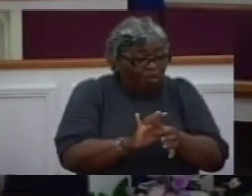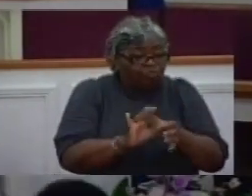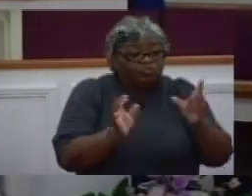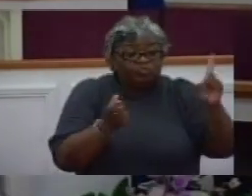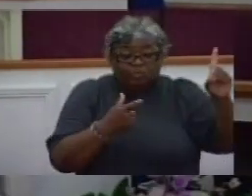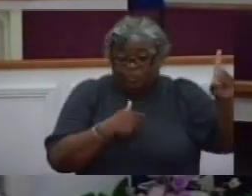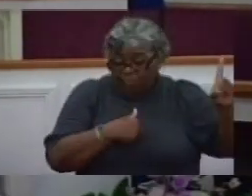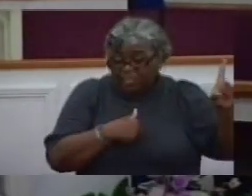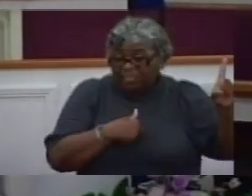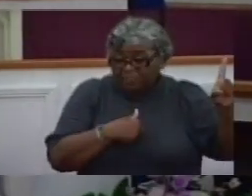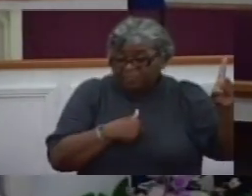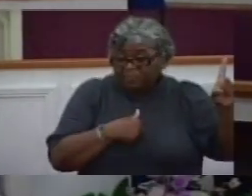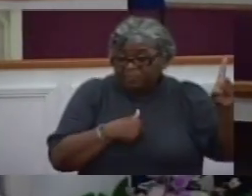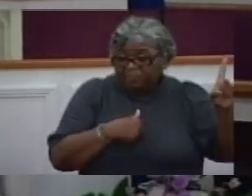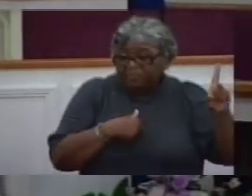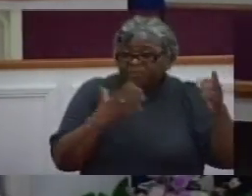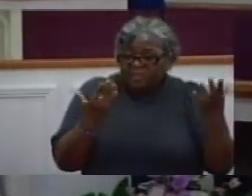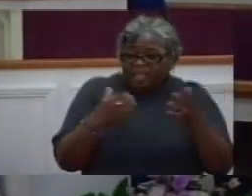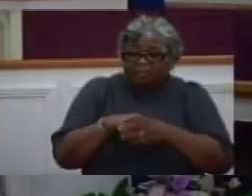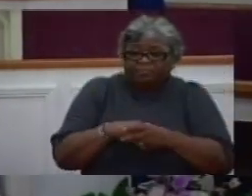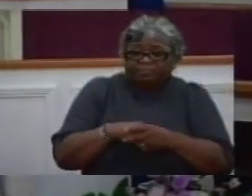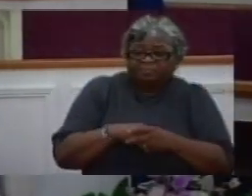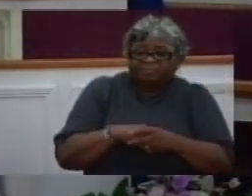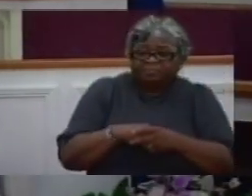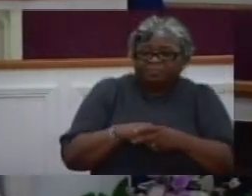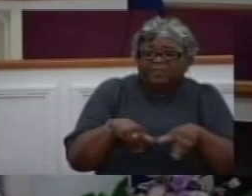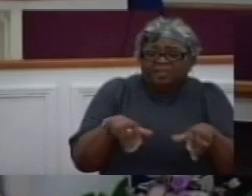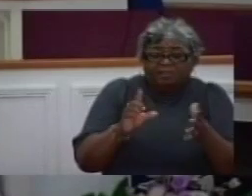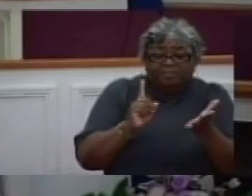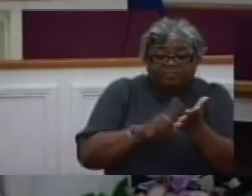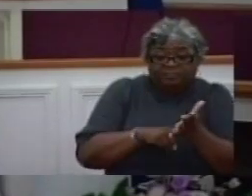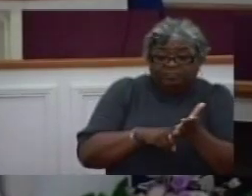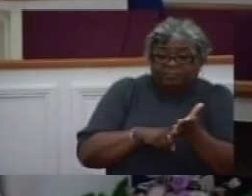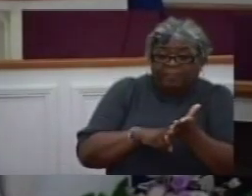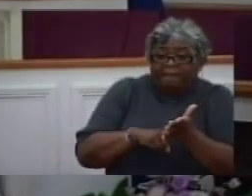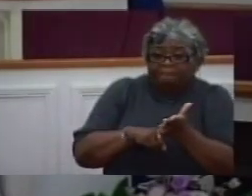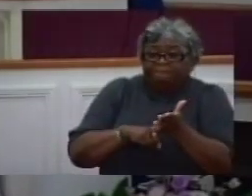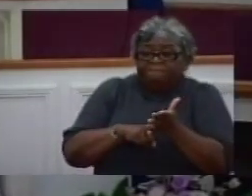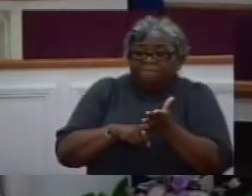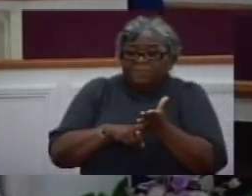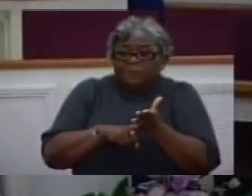me. Let me wrap this thing up like this.